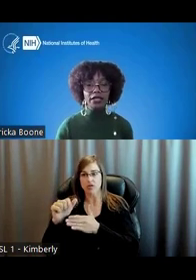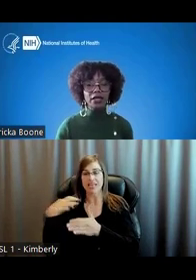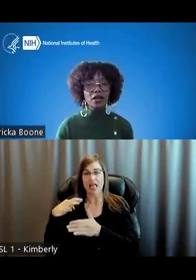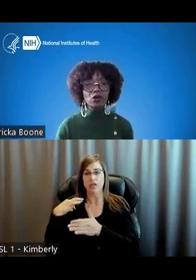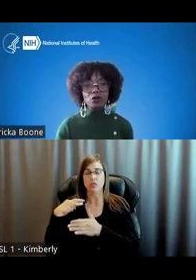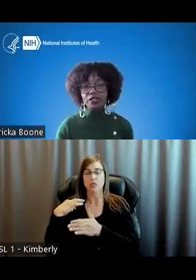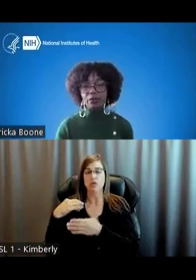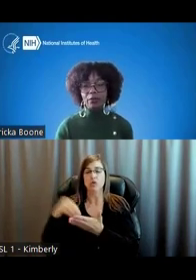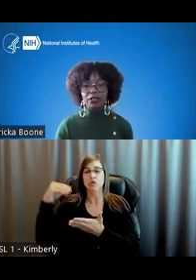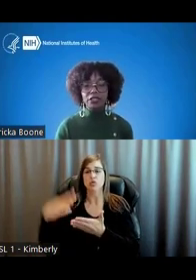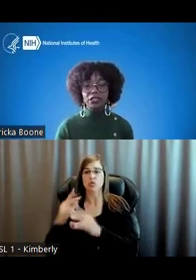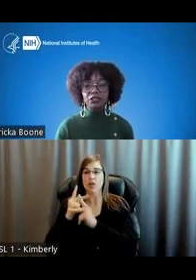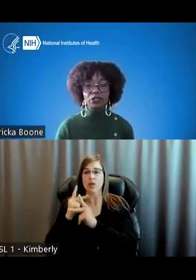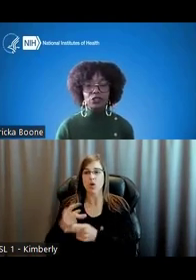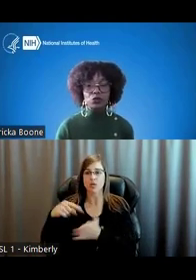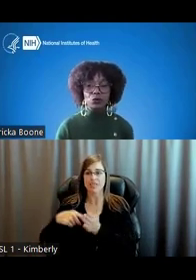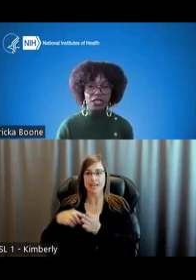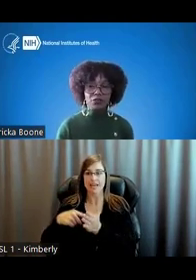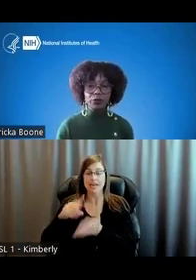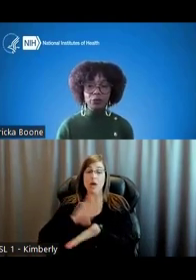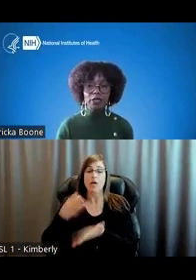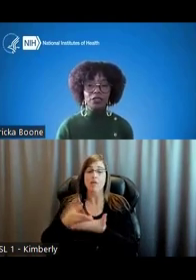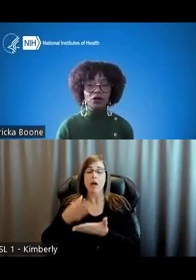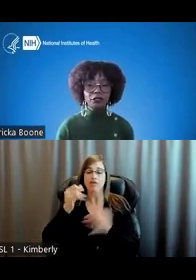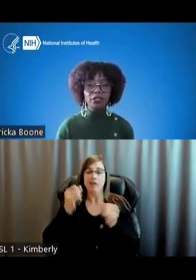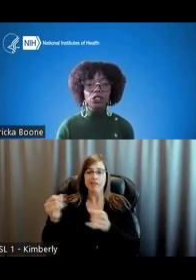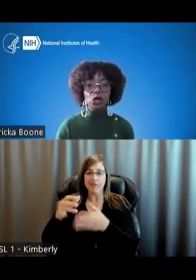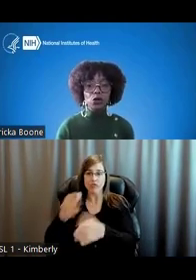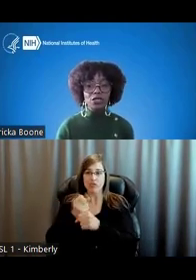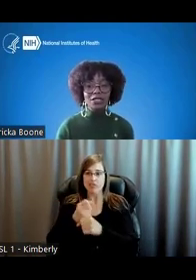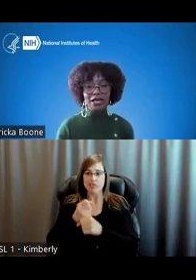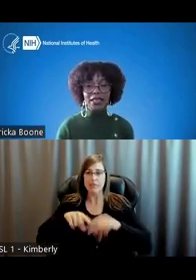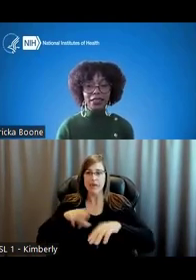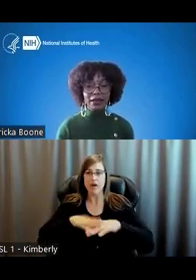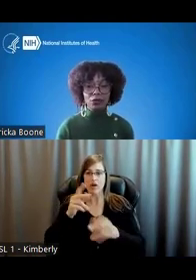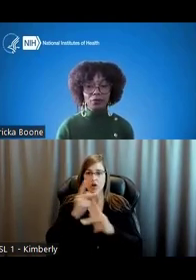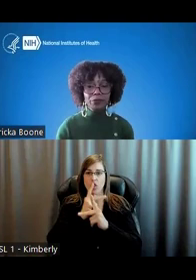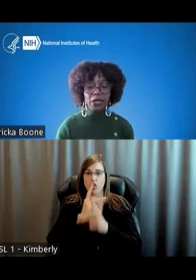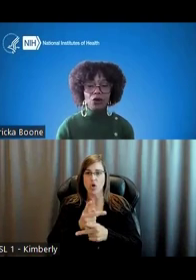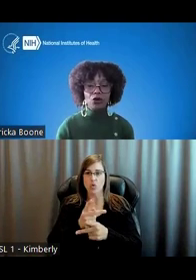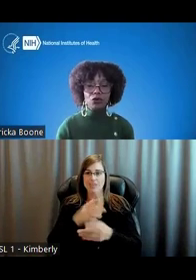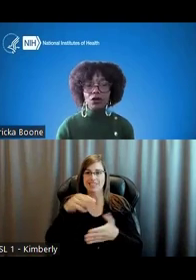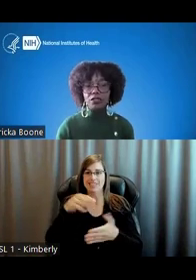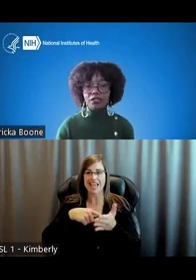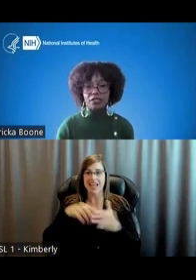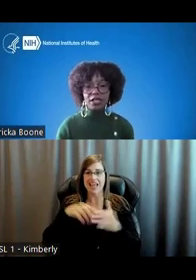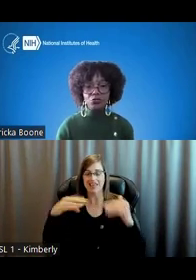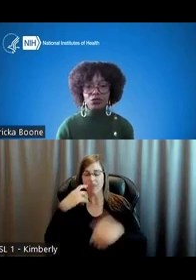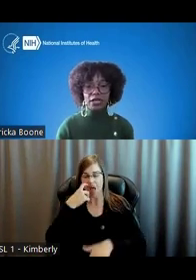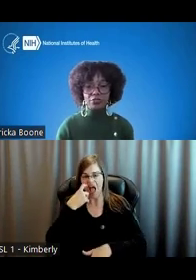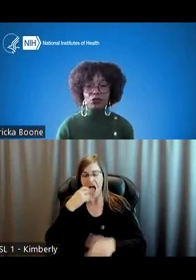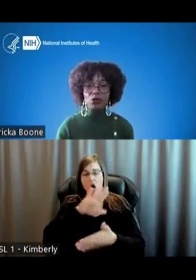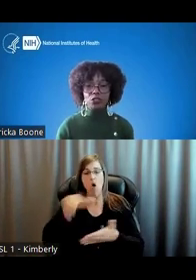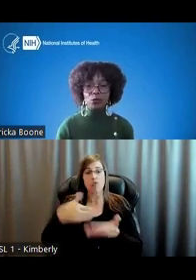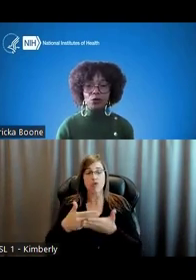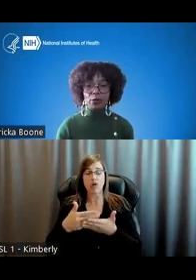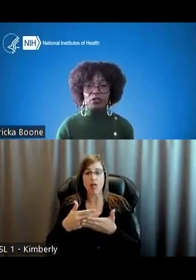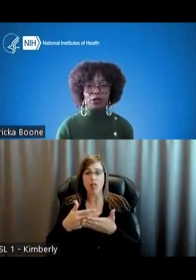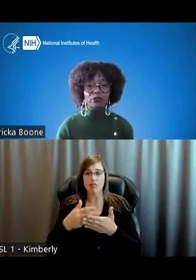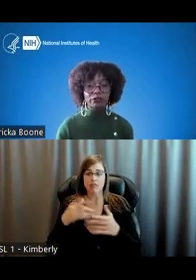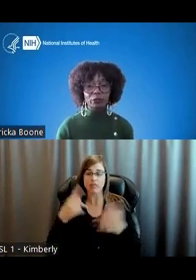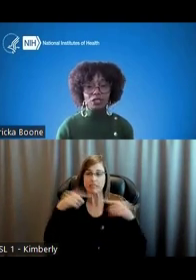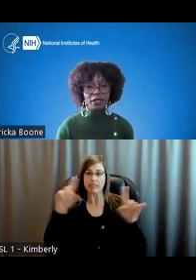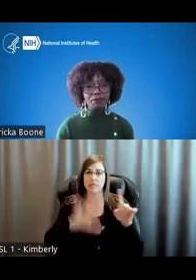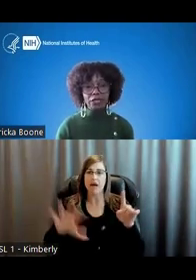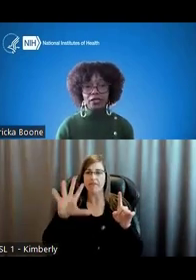loan debt. Of course, the amount that an individual will receive will be dependent on their loan debt level. Overall, the success rate for this program